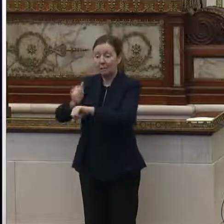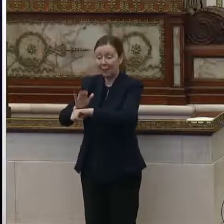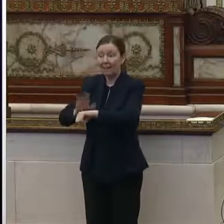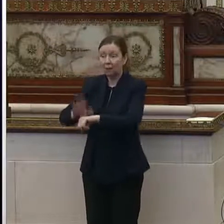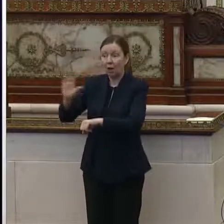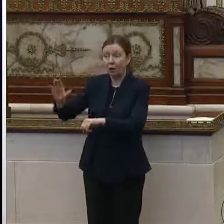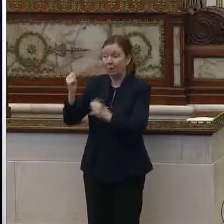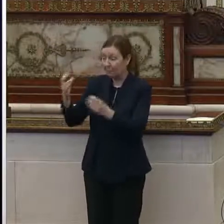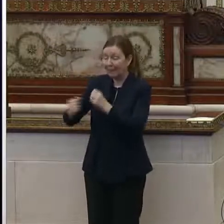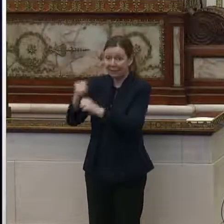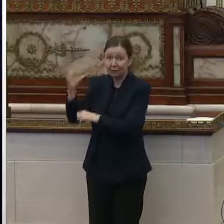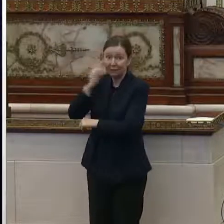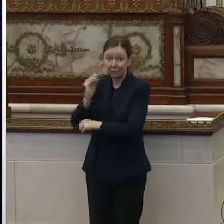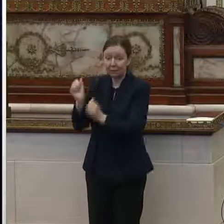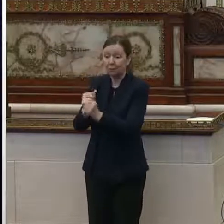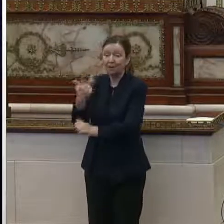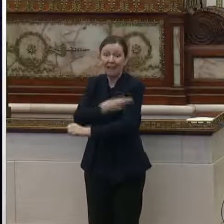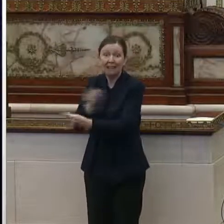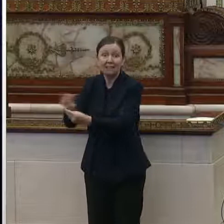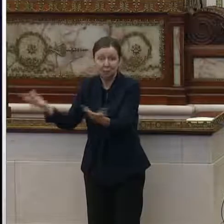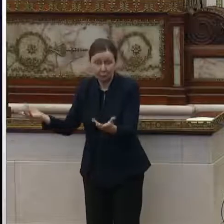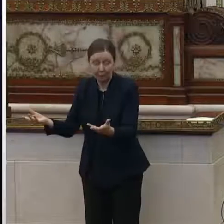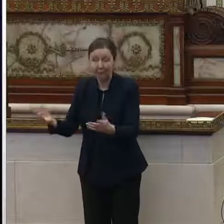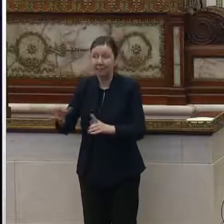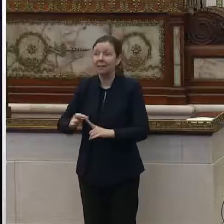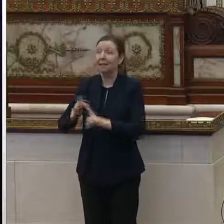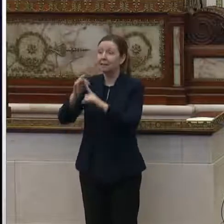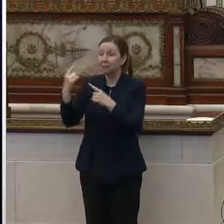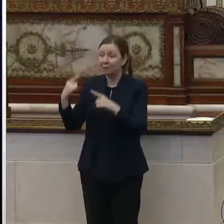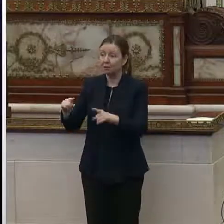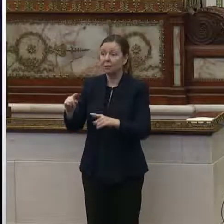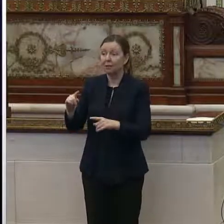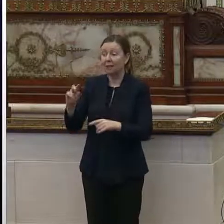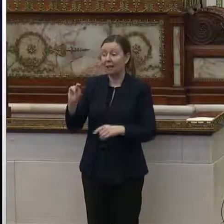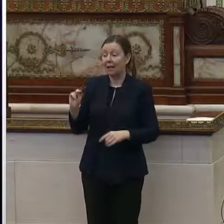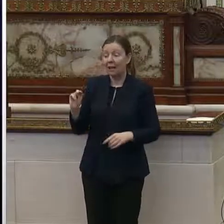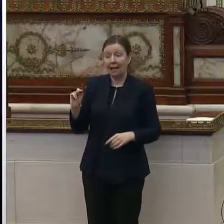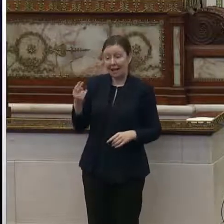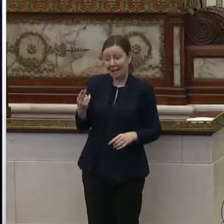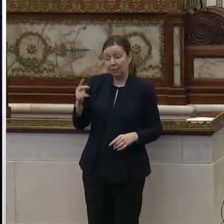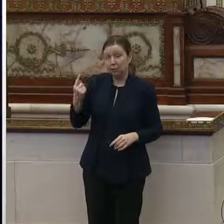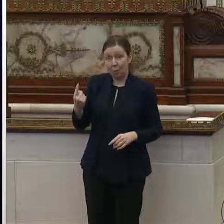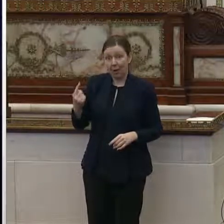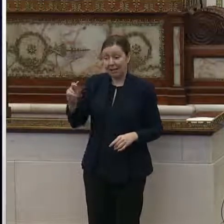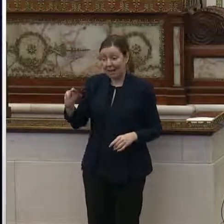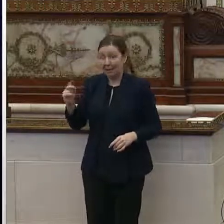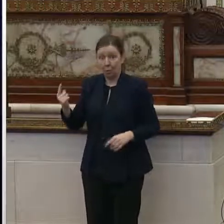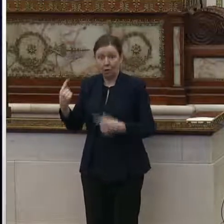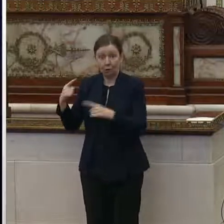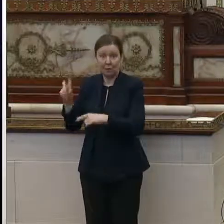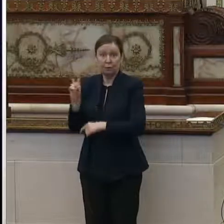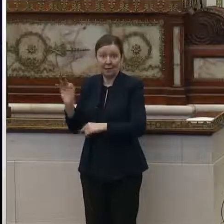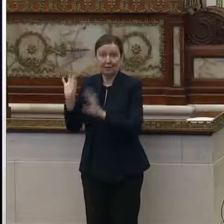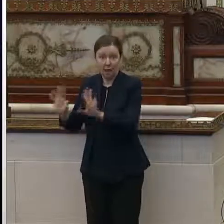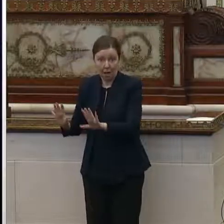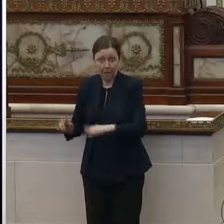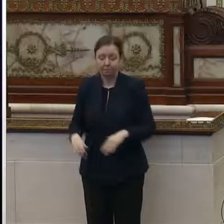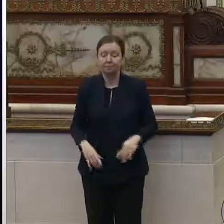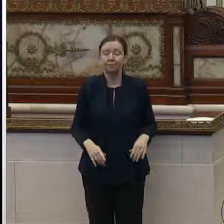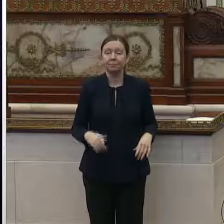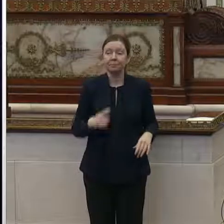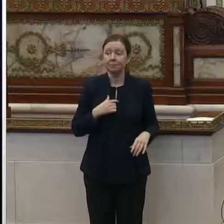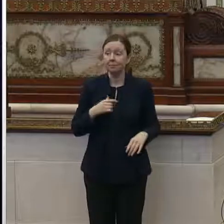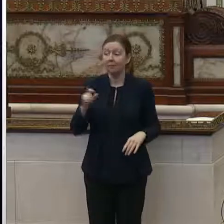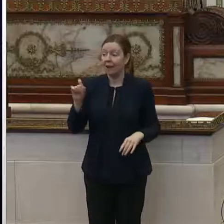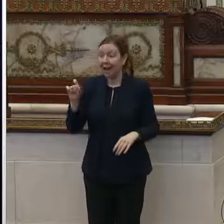decades of experience with vaccine deployment, especially during the novel H1N1 influenza pandemic of 2009. But I asked that I